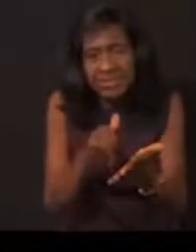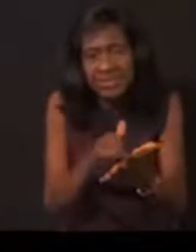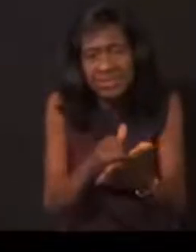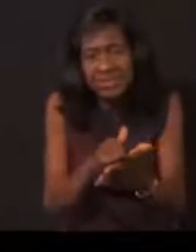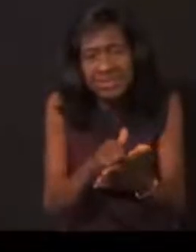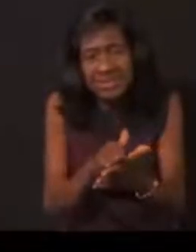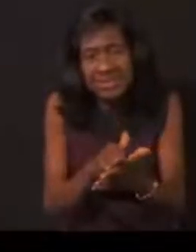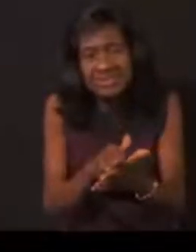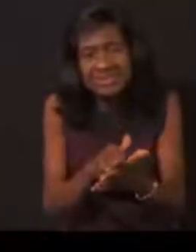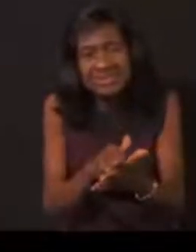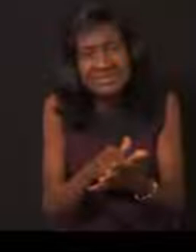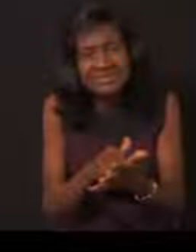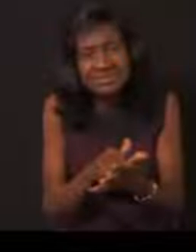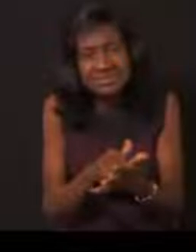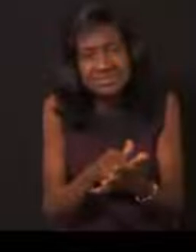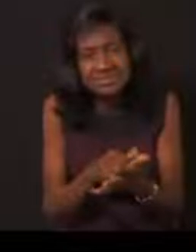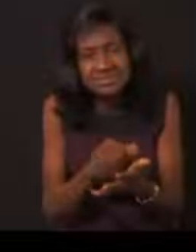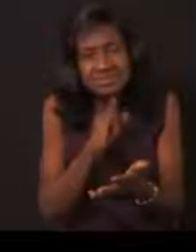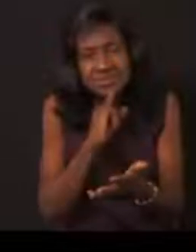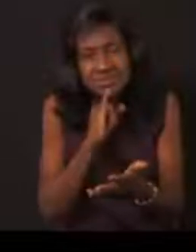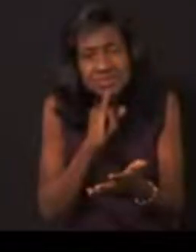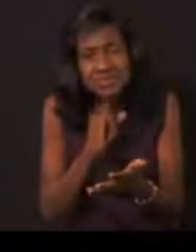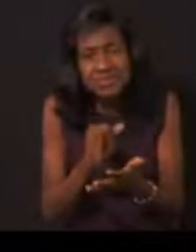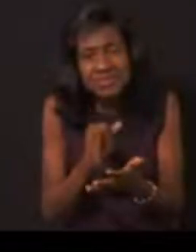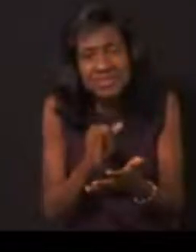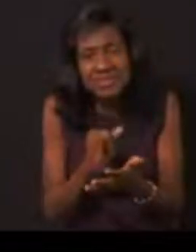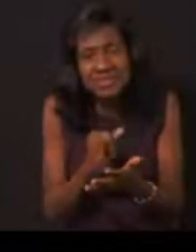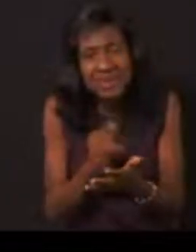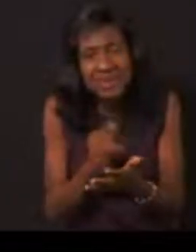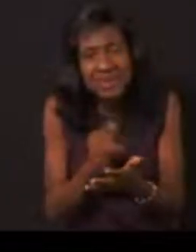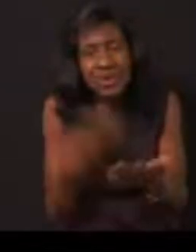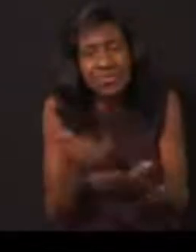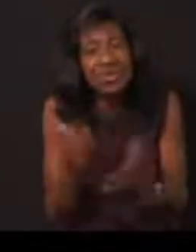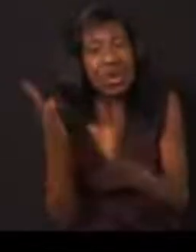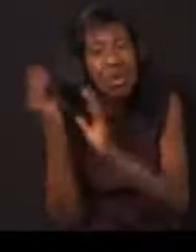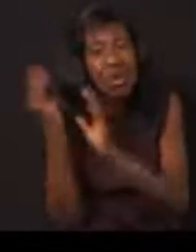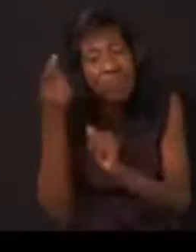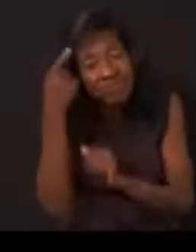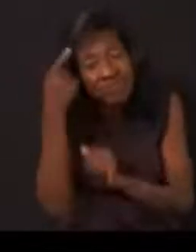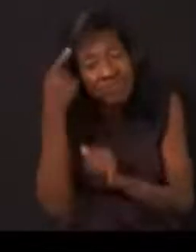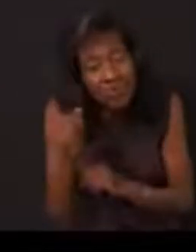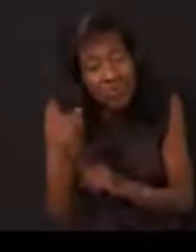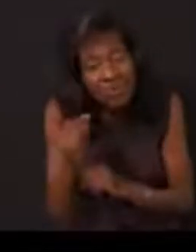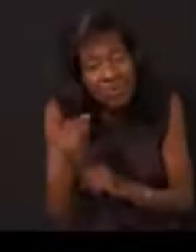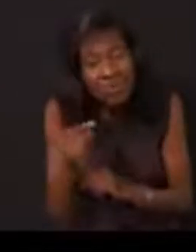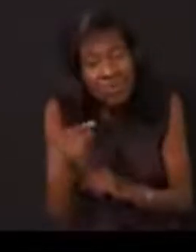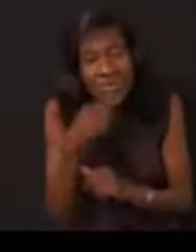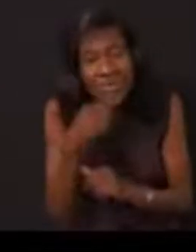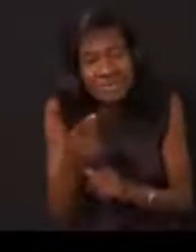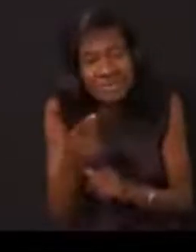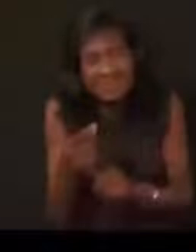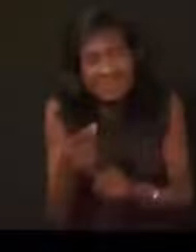something that is too much to hope for, but I really truly feel that as a community,